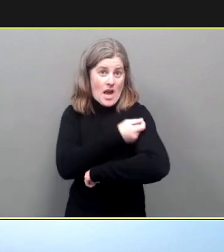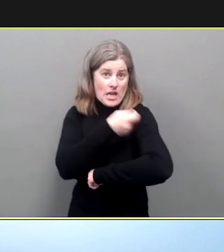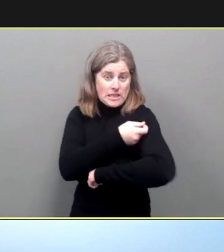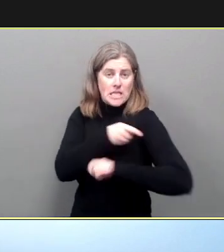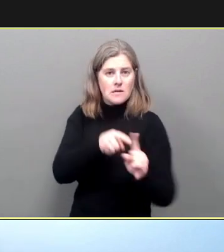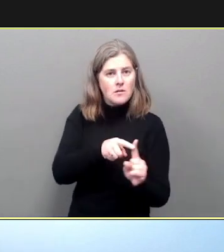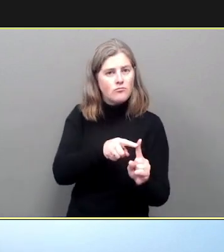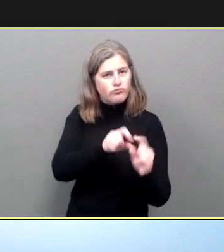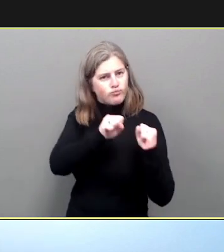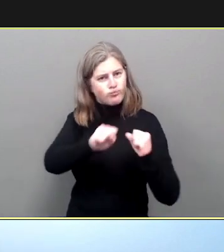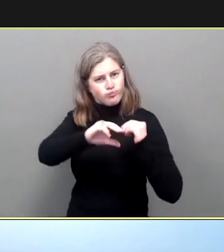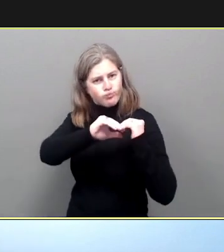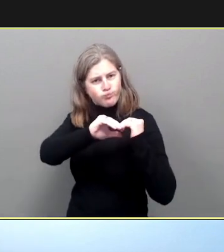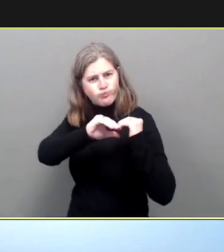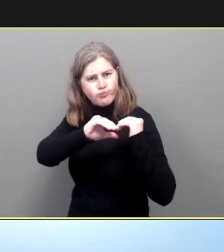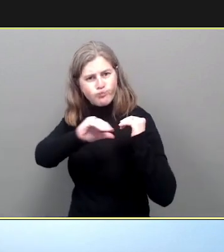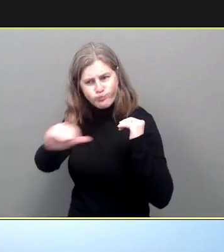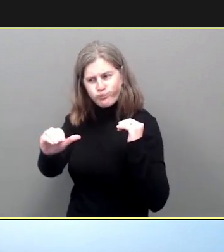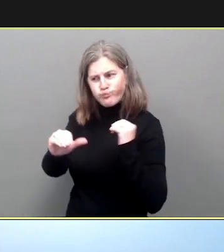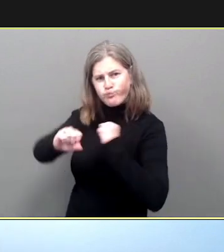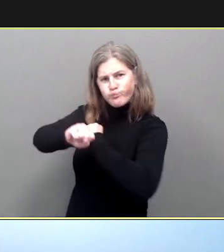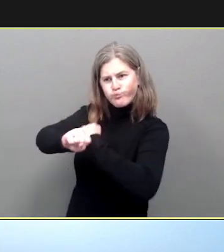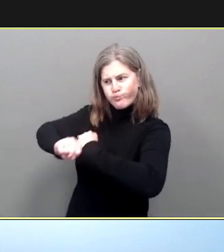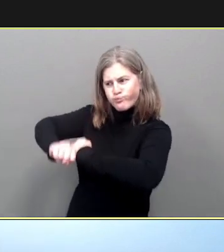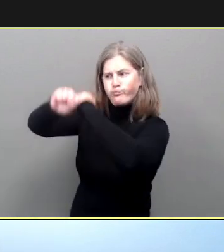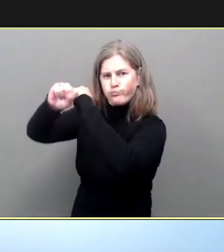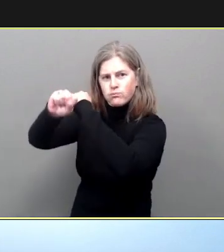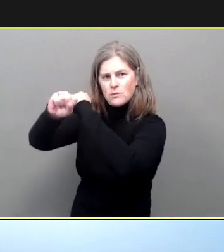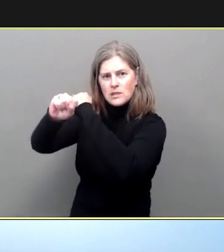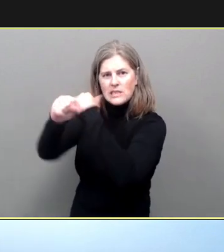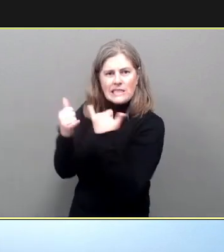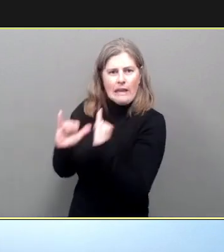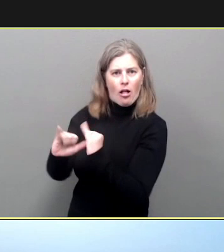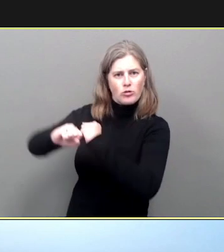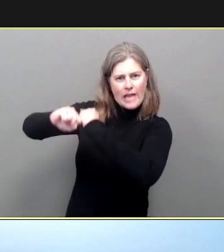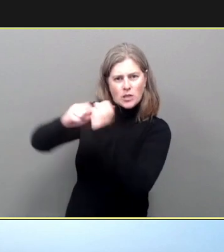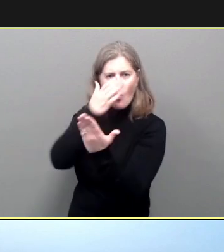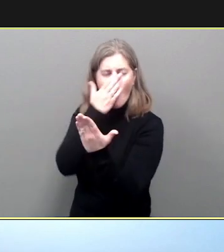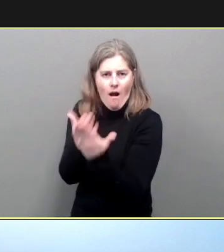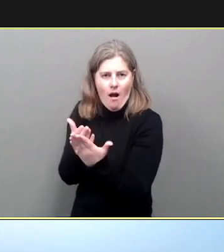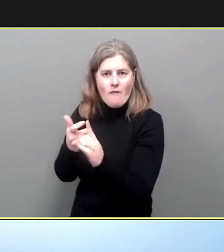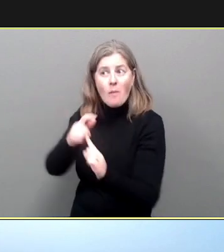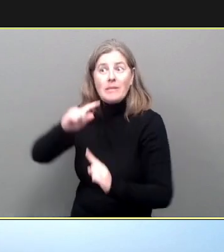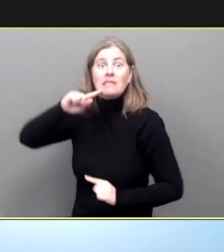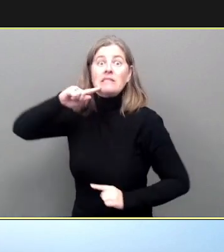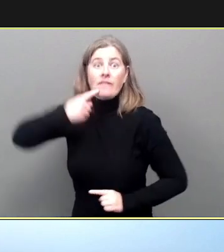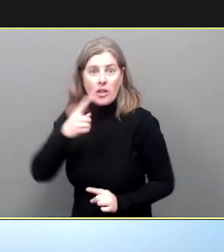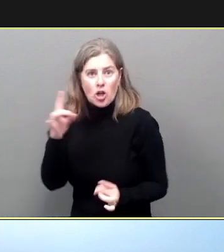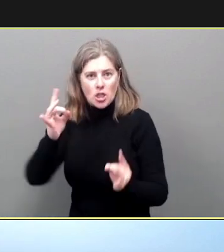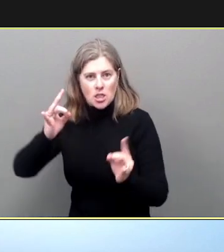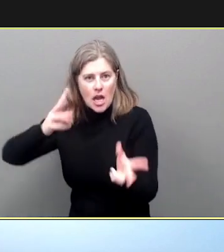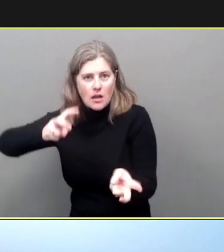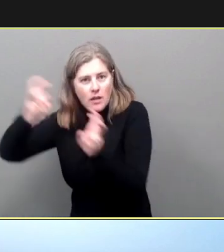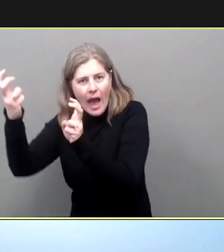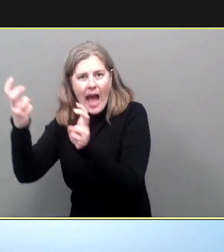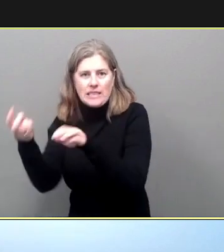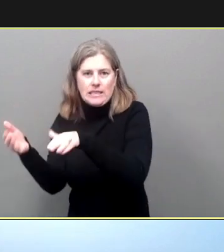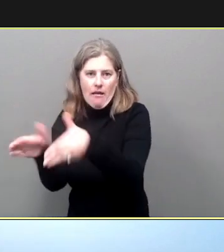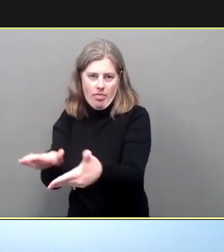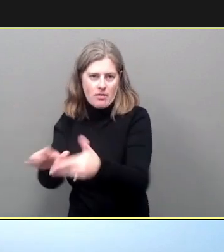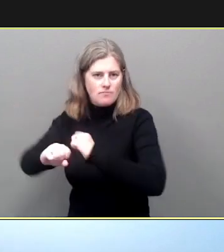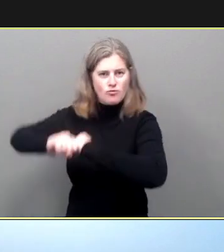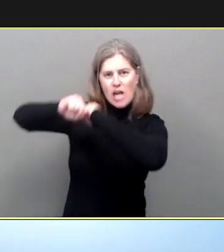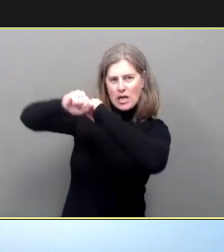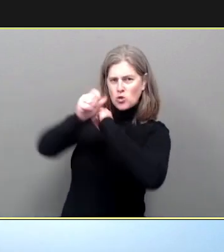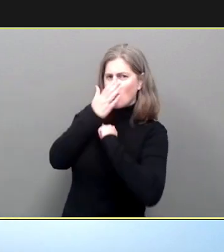are holding steady and are remain protective against severe illness and death.